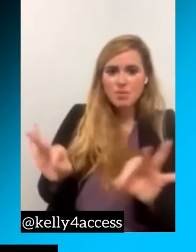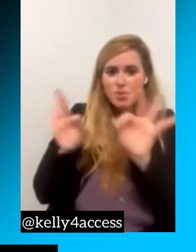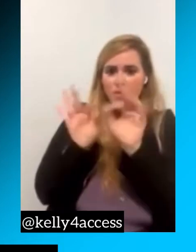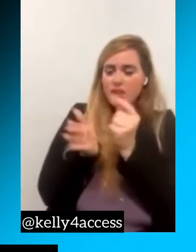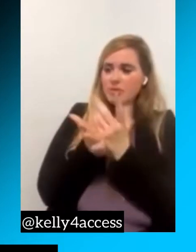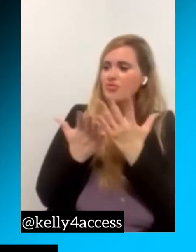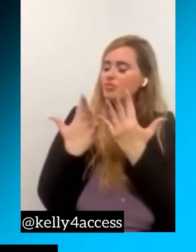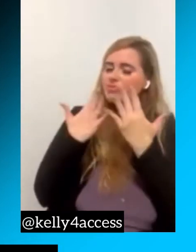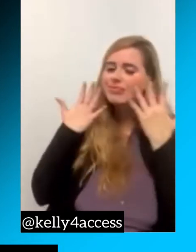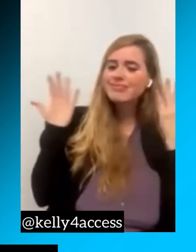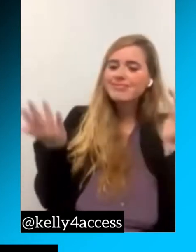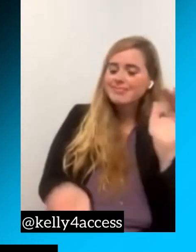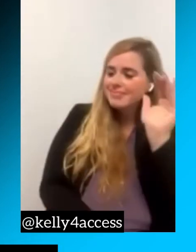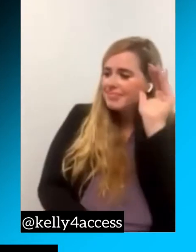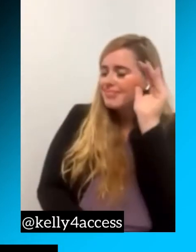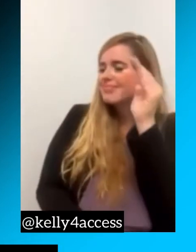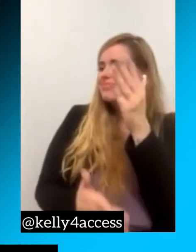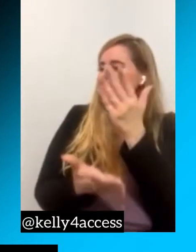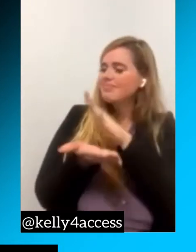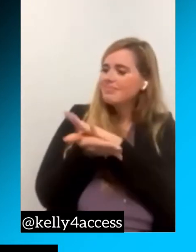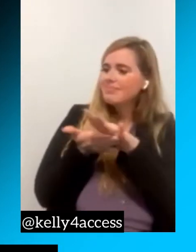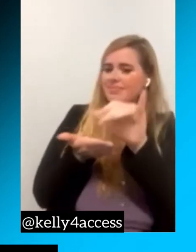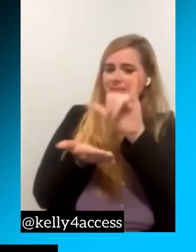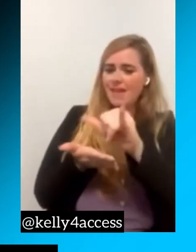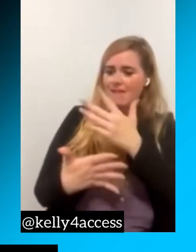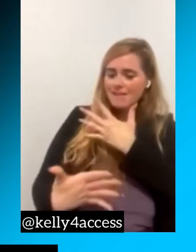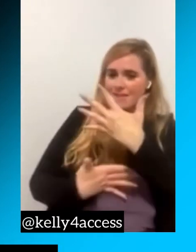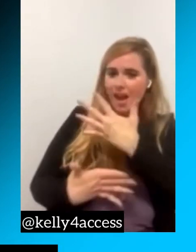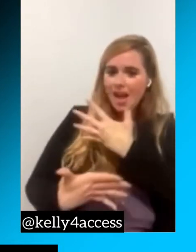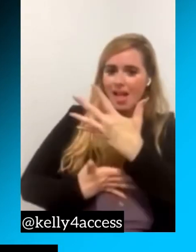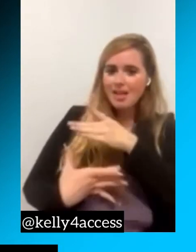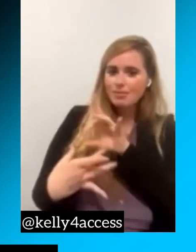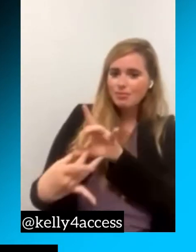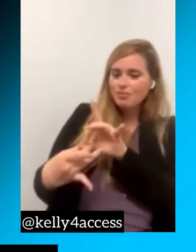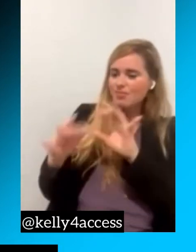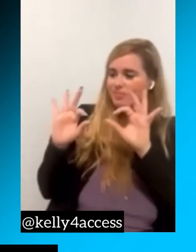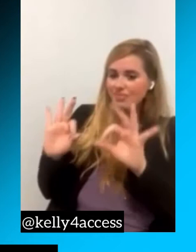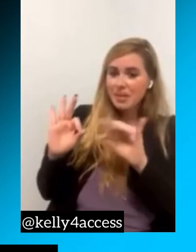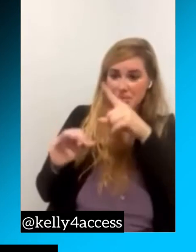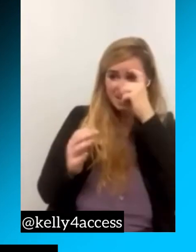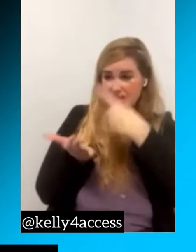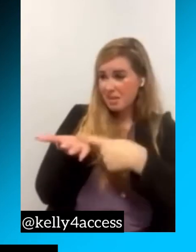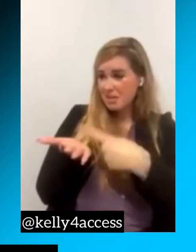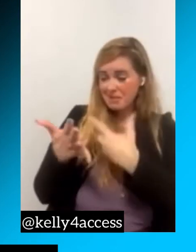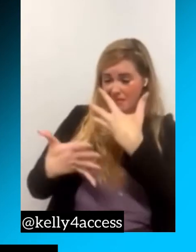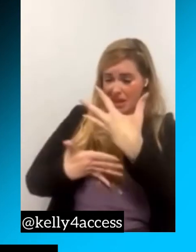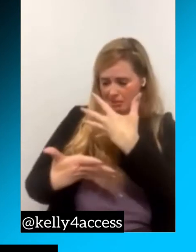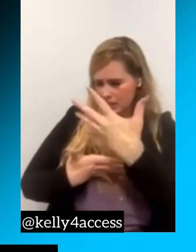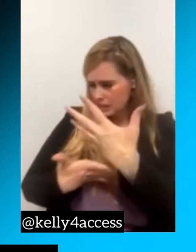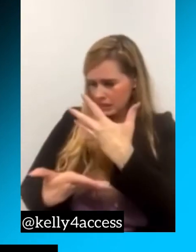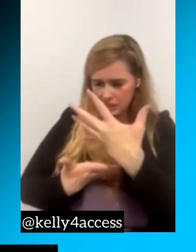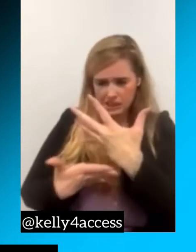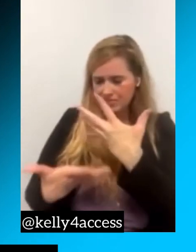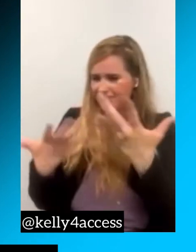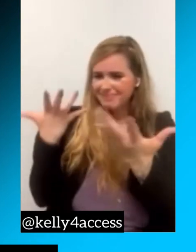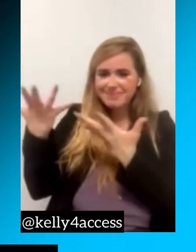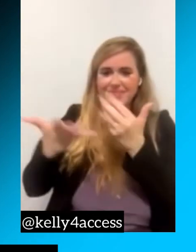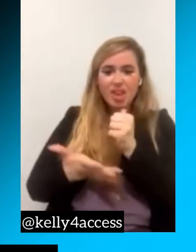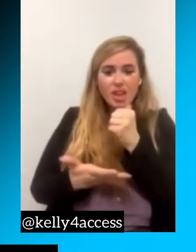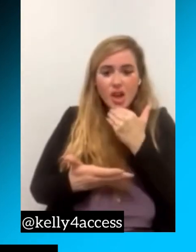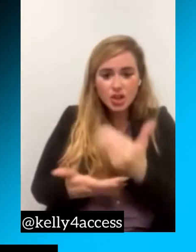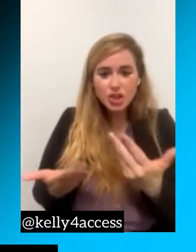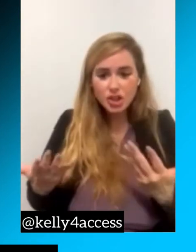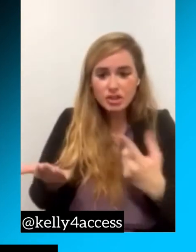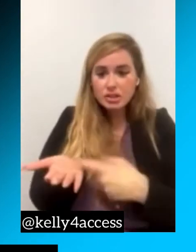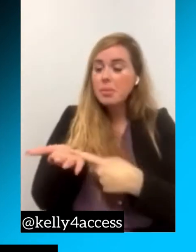person. Also, the vibe with the therapist just has to work out because sometimes it just doesn't, although they have a kind